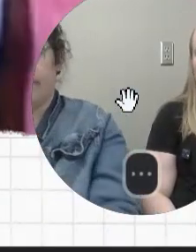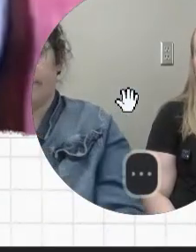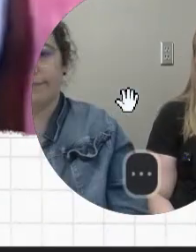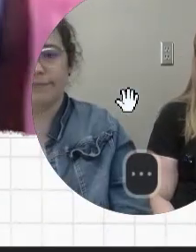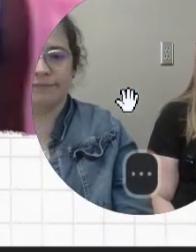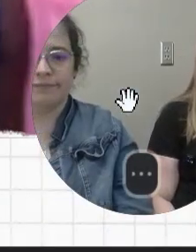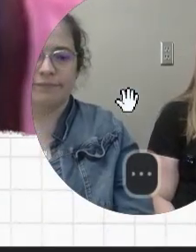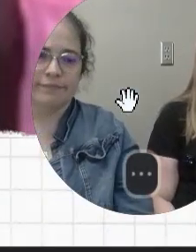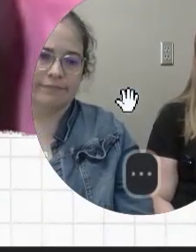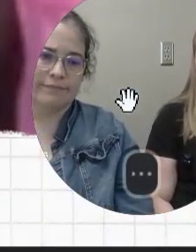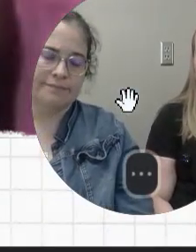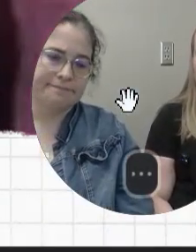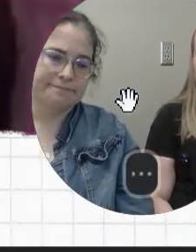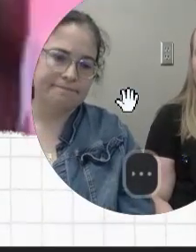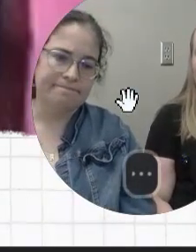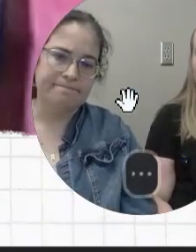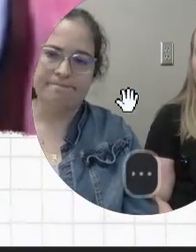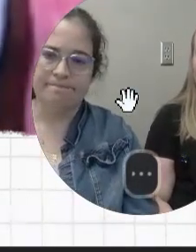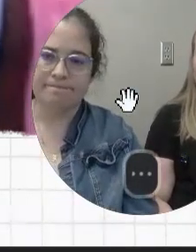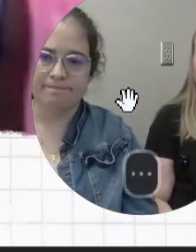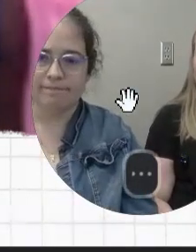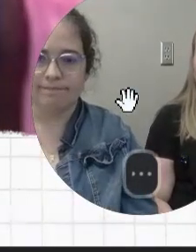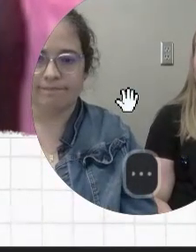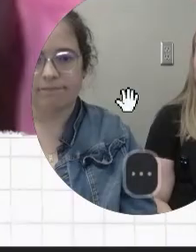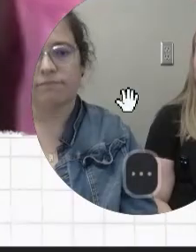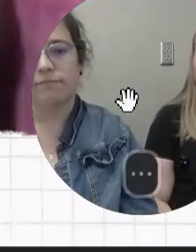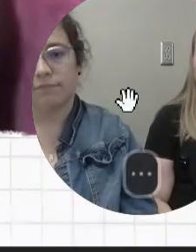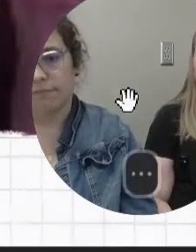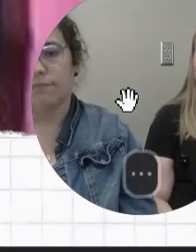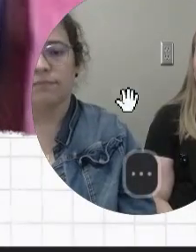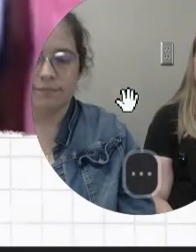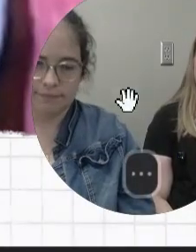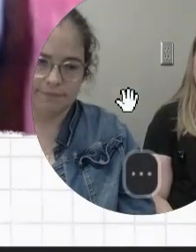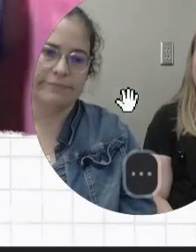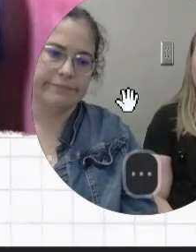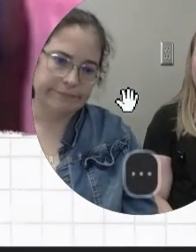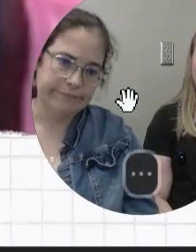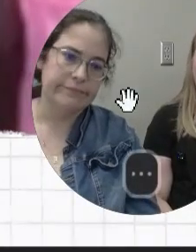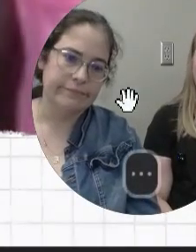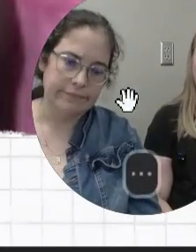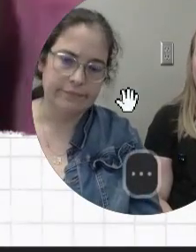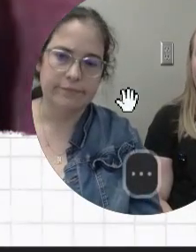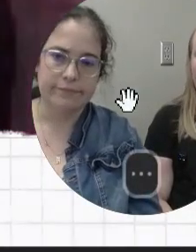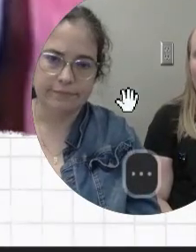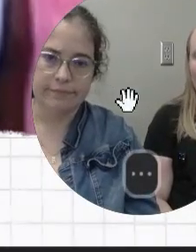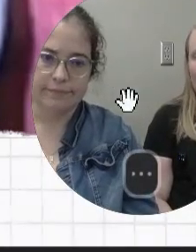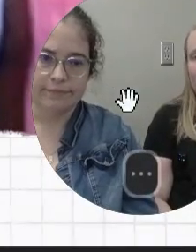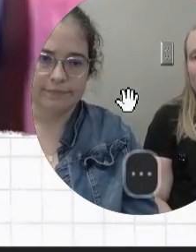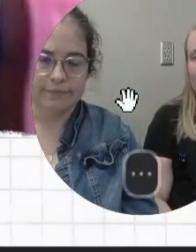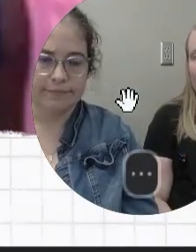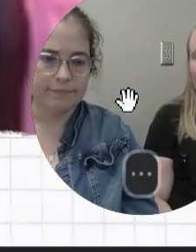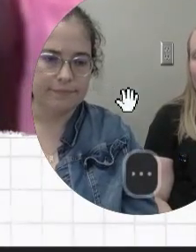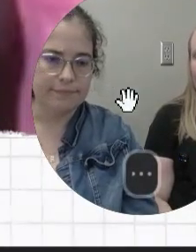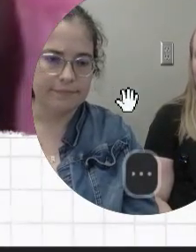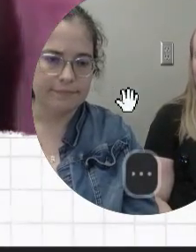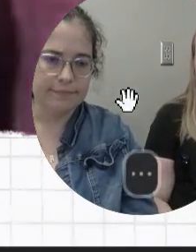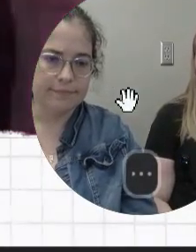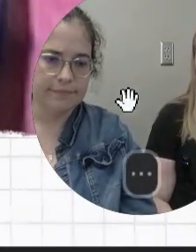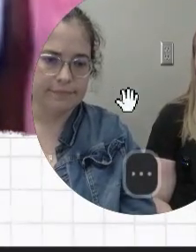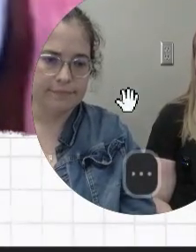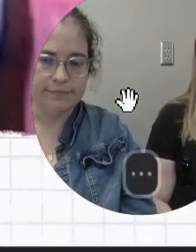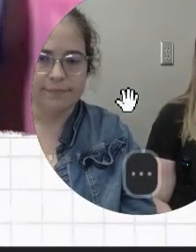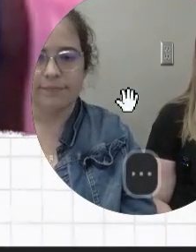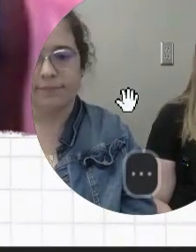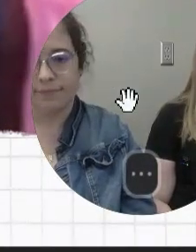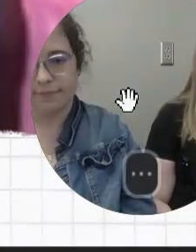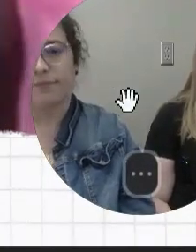what we can do, and this is just a short list. There are many more things you can do. A lot of times we've